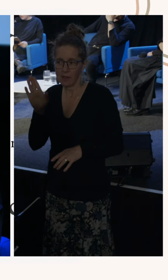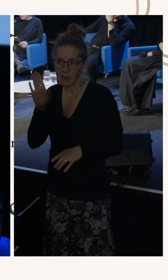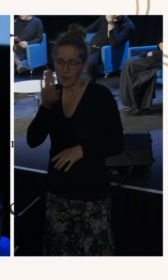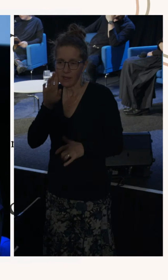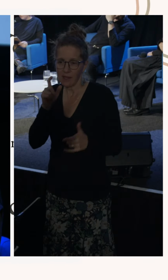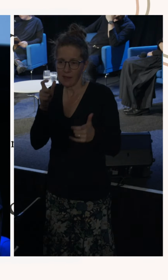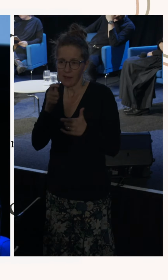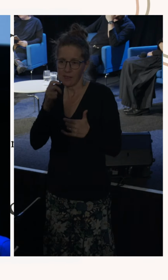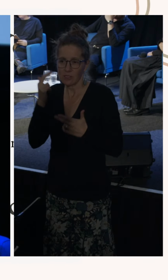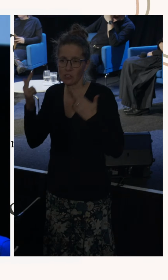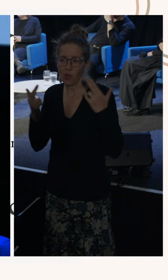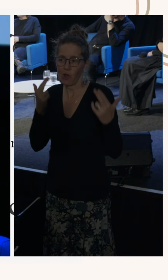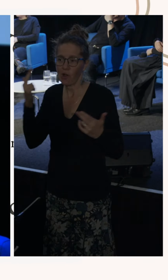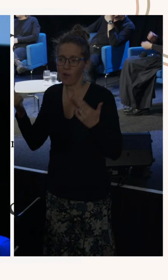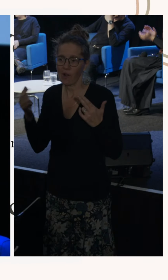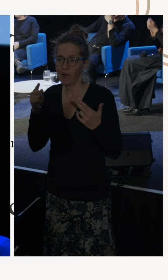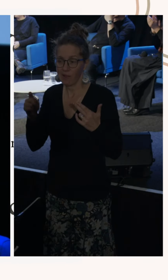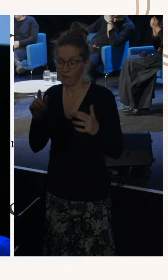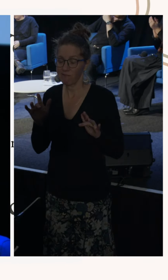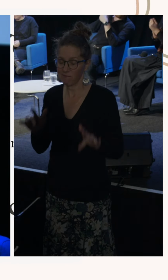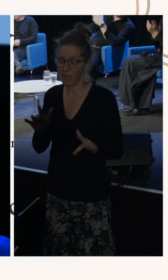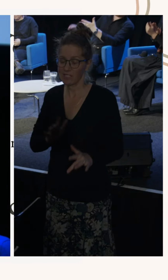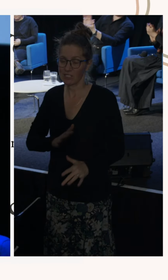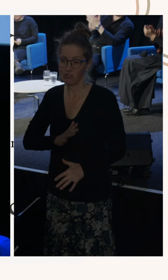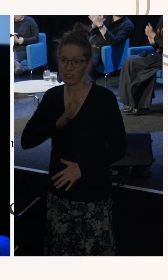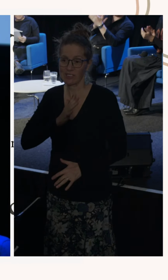fucking interesting. Thank you.